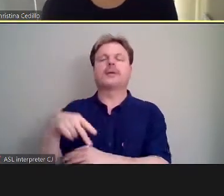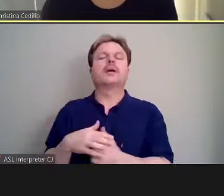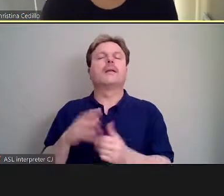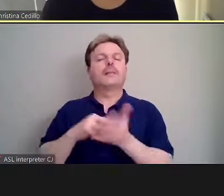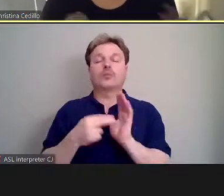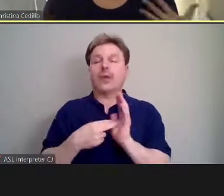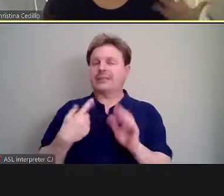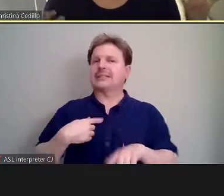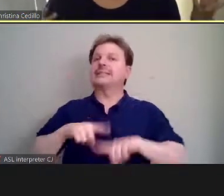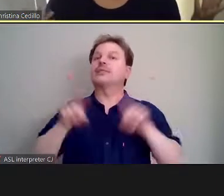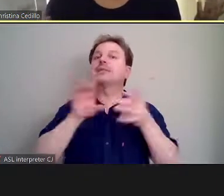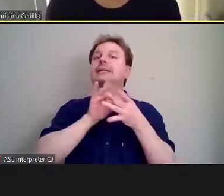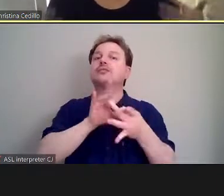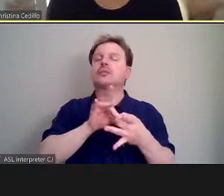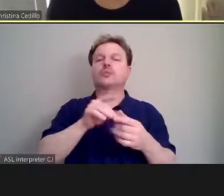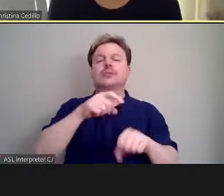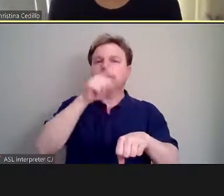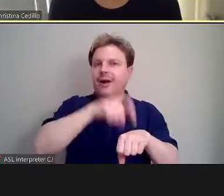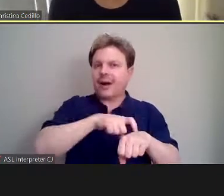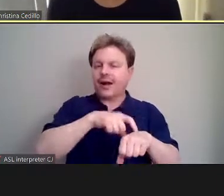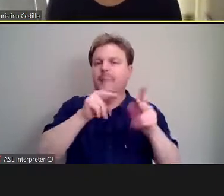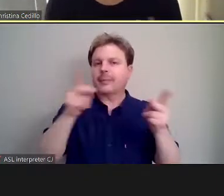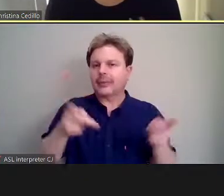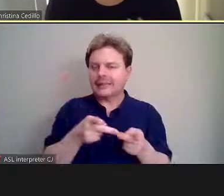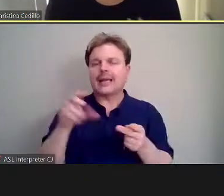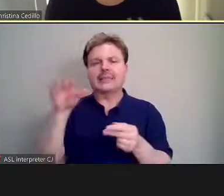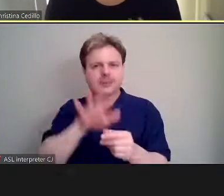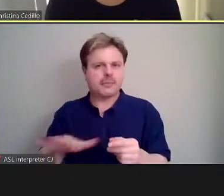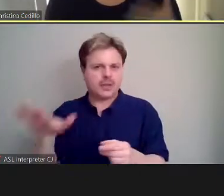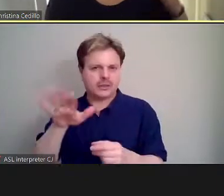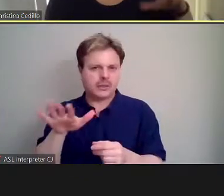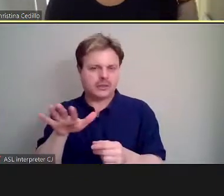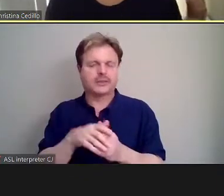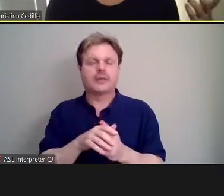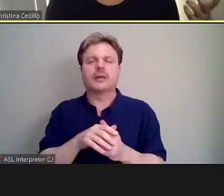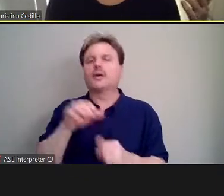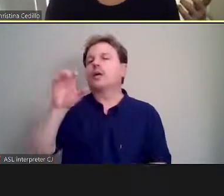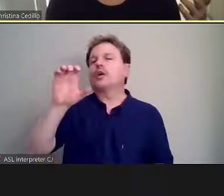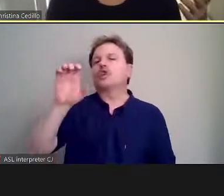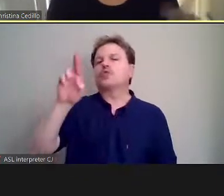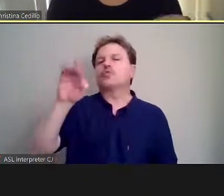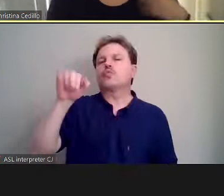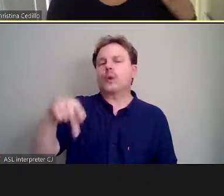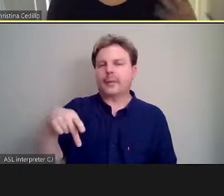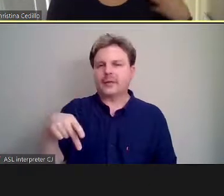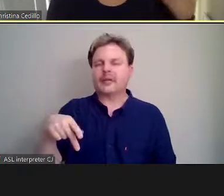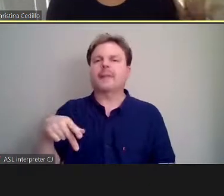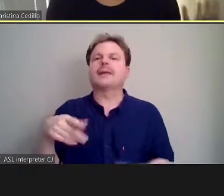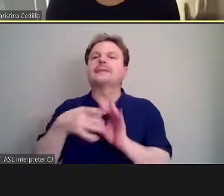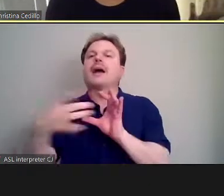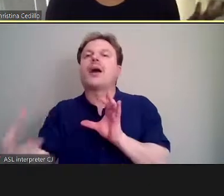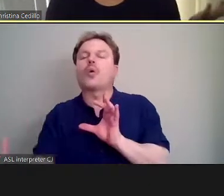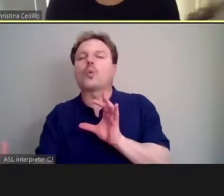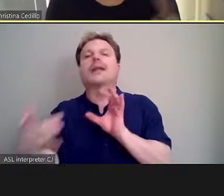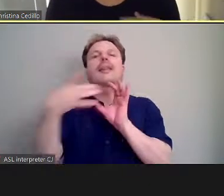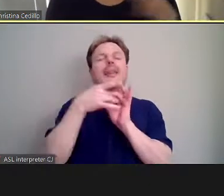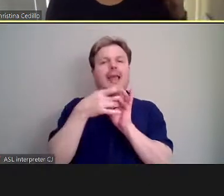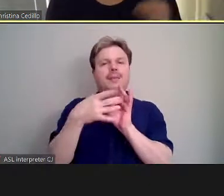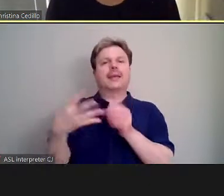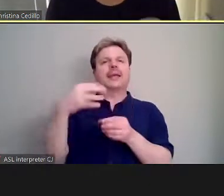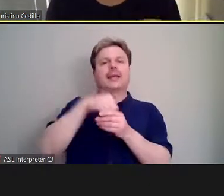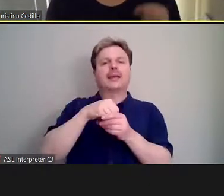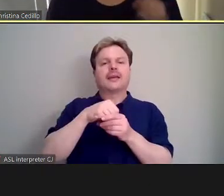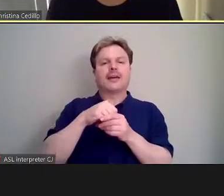different relationship to time, place, and space. So CRIP is a reclaiming, right, of the term cripple.